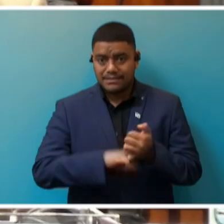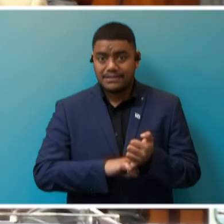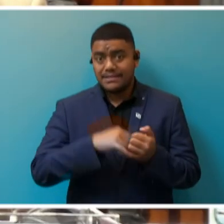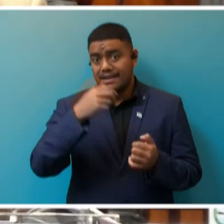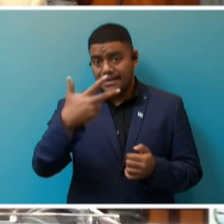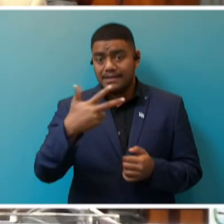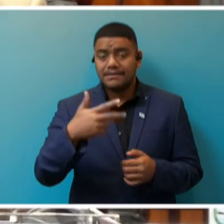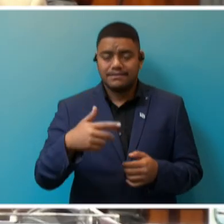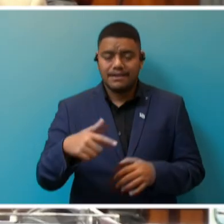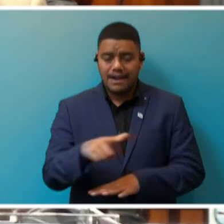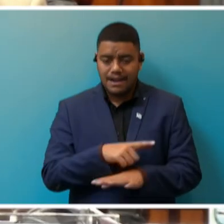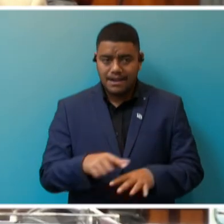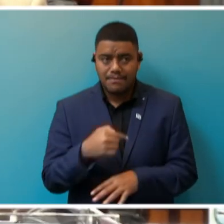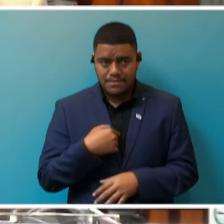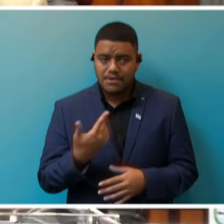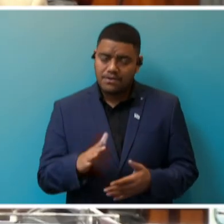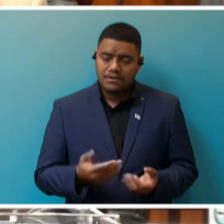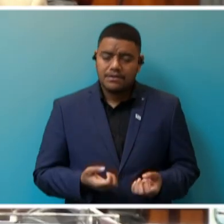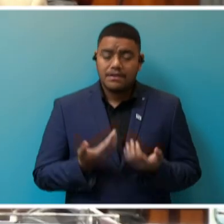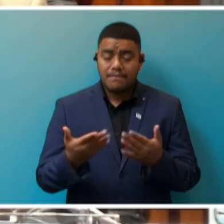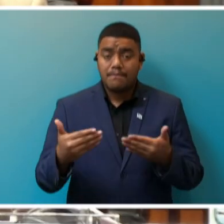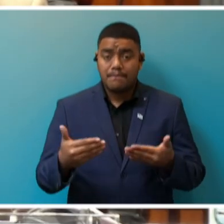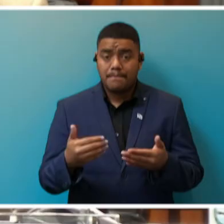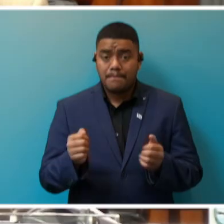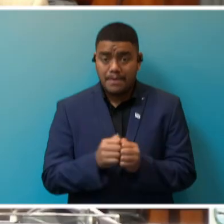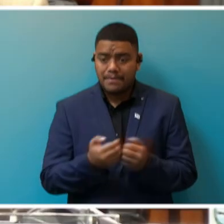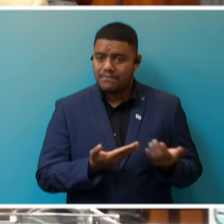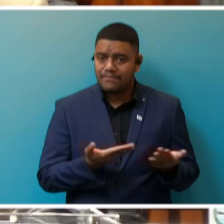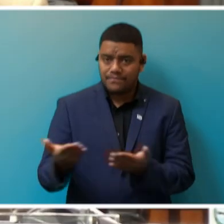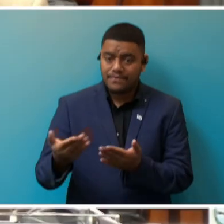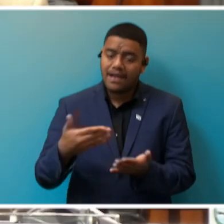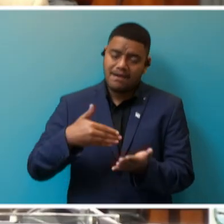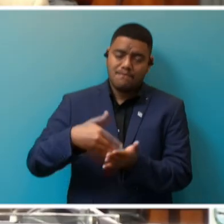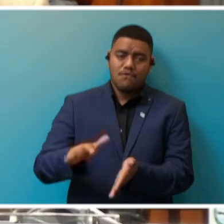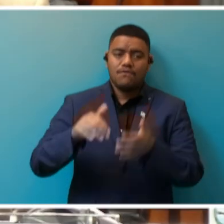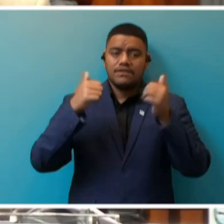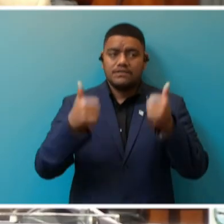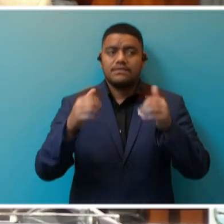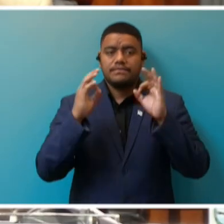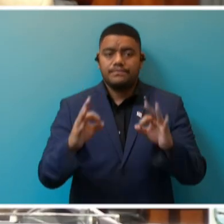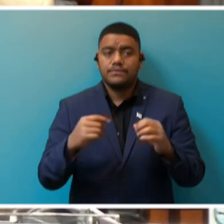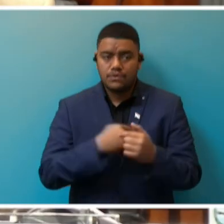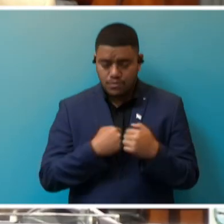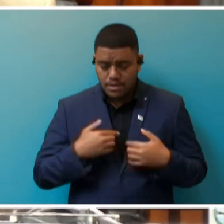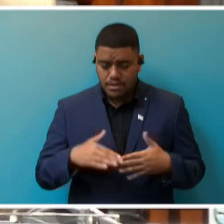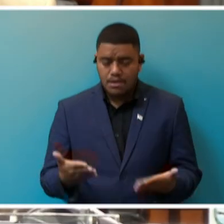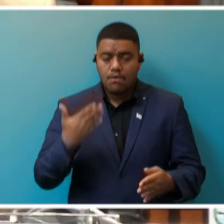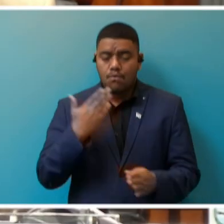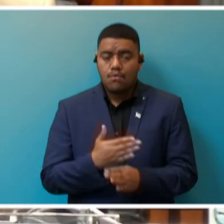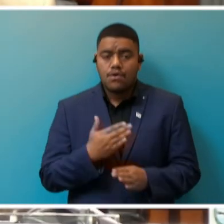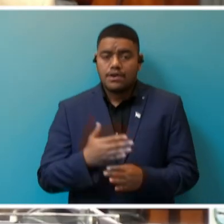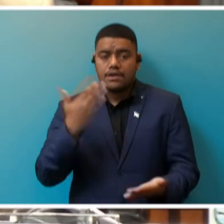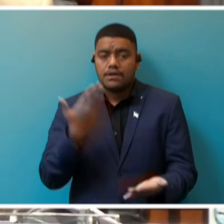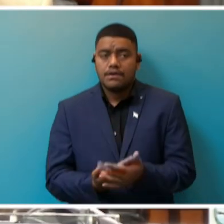Lands Act. I have introduced the paper into Cabinet and Cabinet's approval, and we are working on